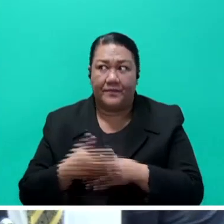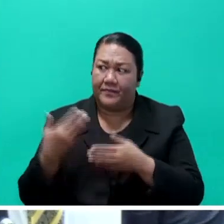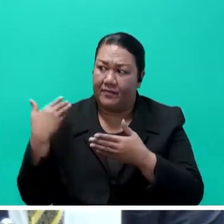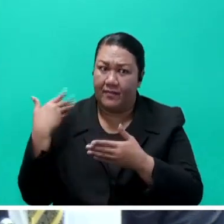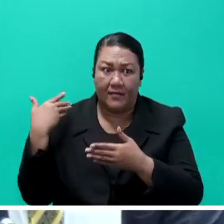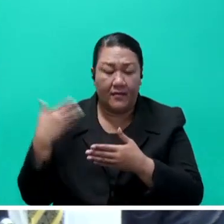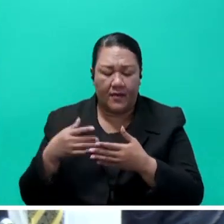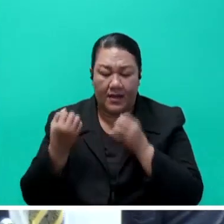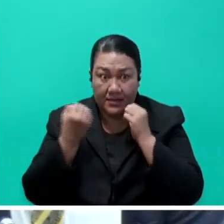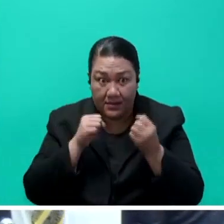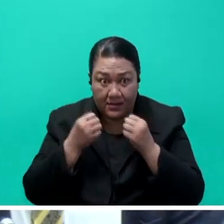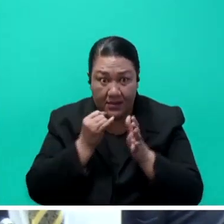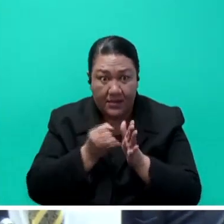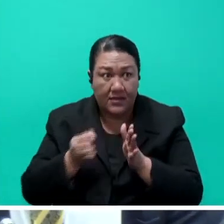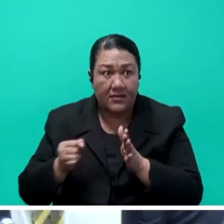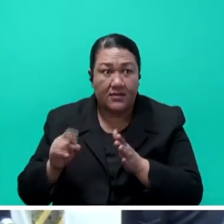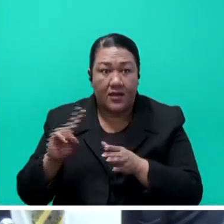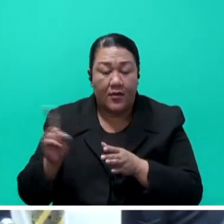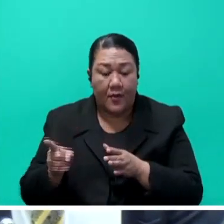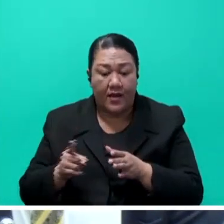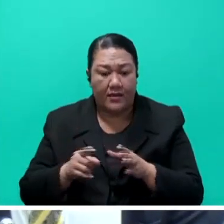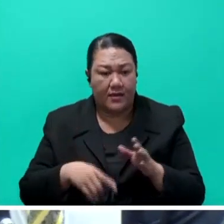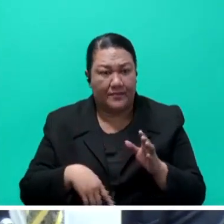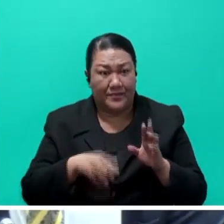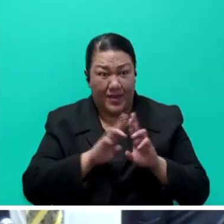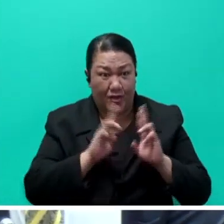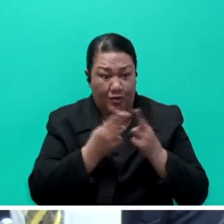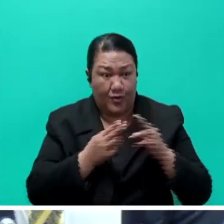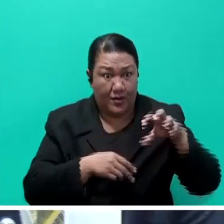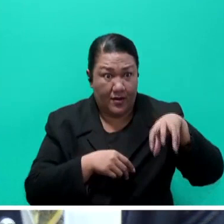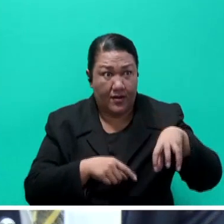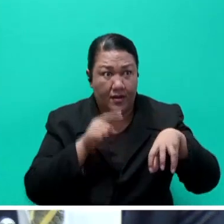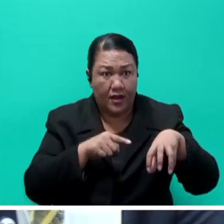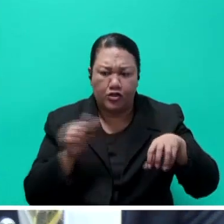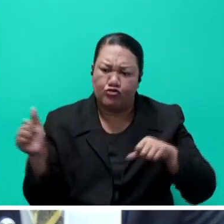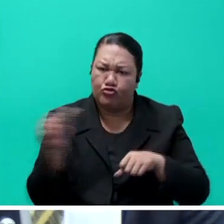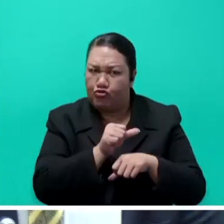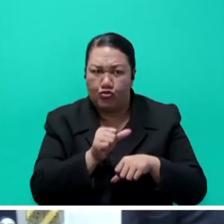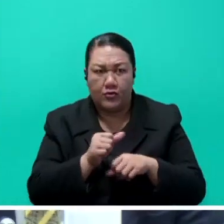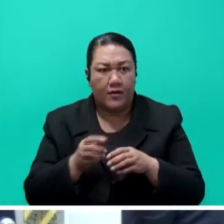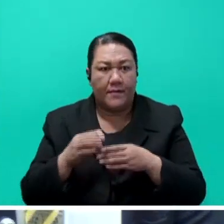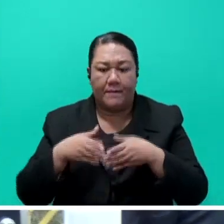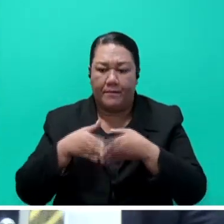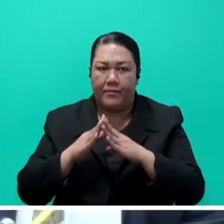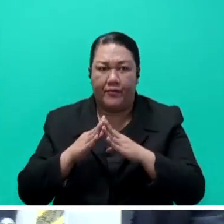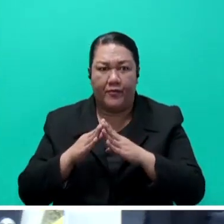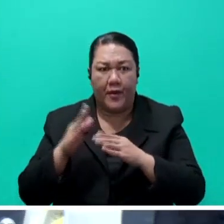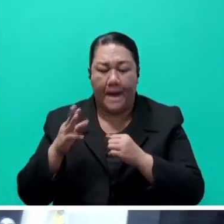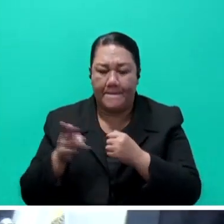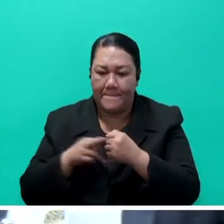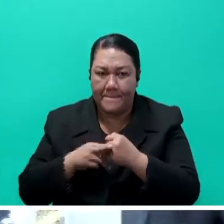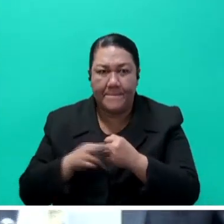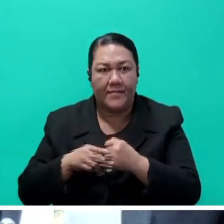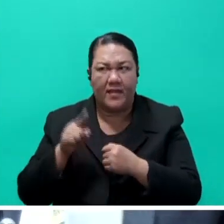a preferential price under the European Union, new modern mills should have been built decades ago. However, Mr.